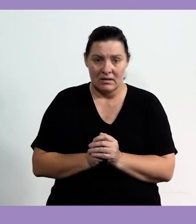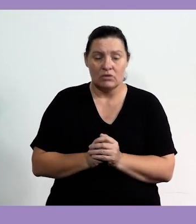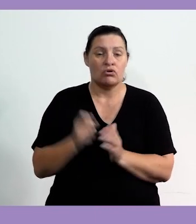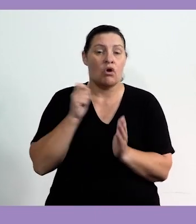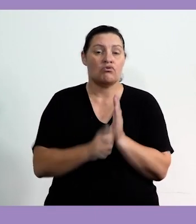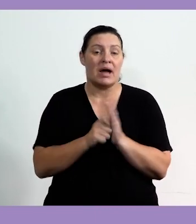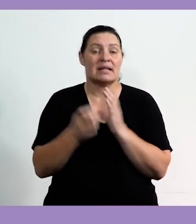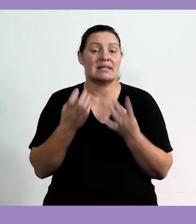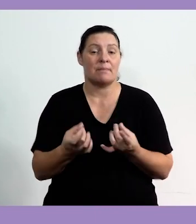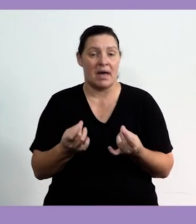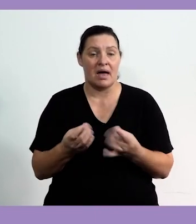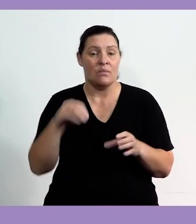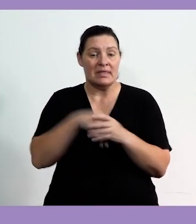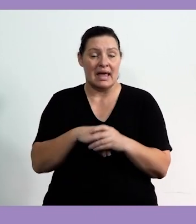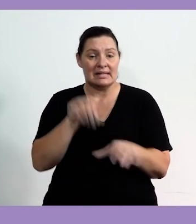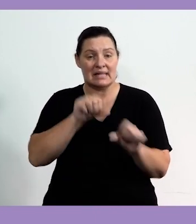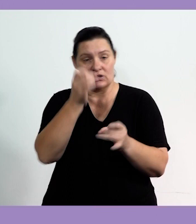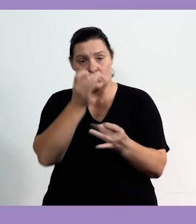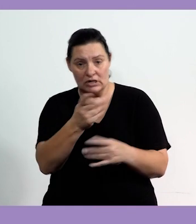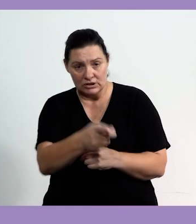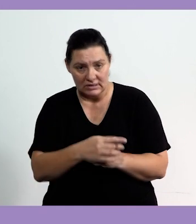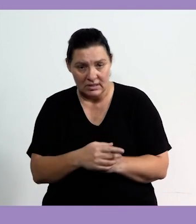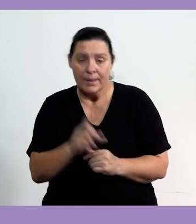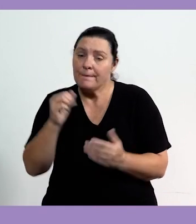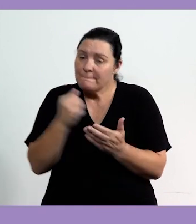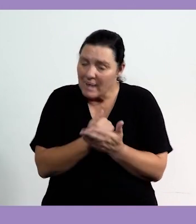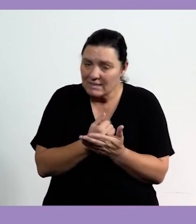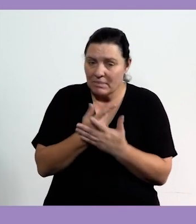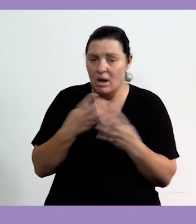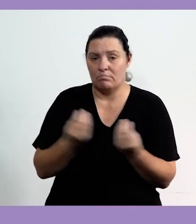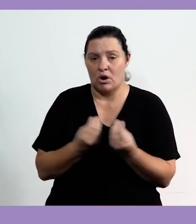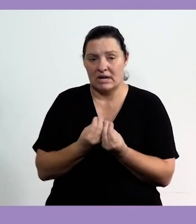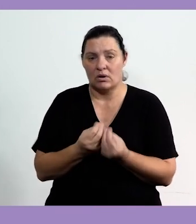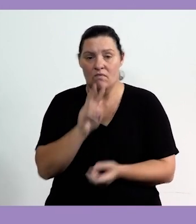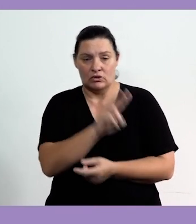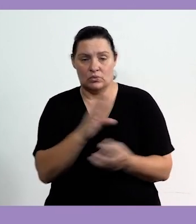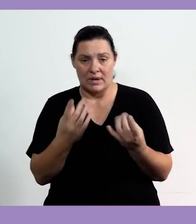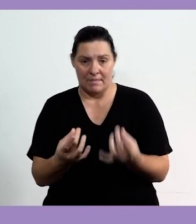well. And to write a number in scientific notation, it must